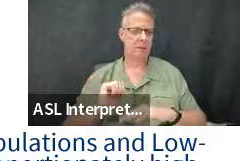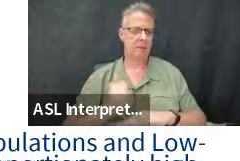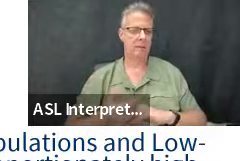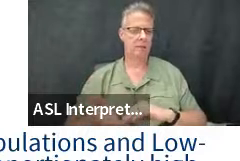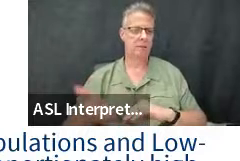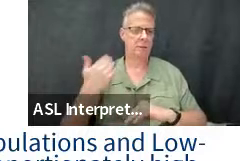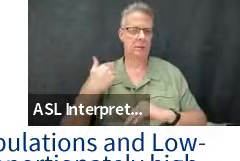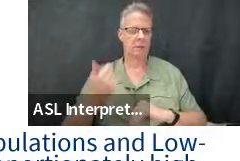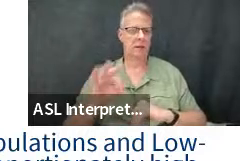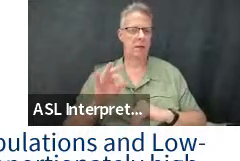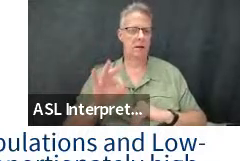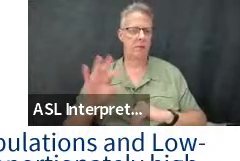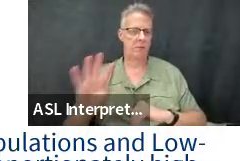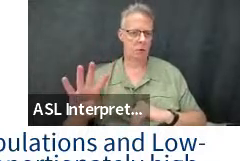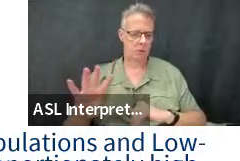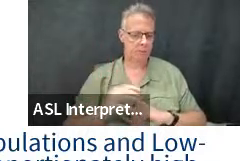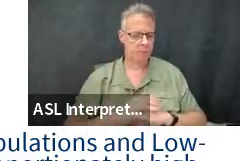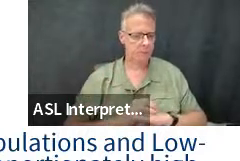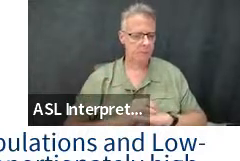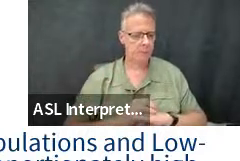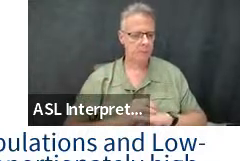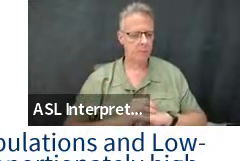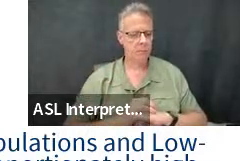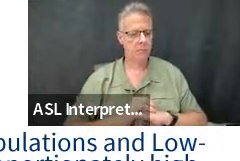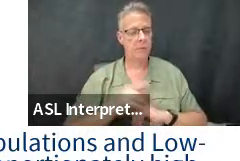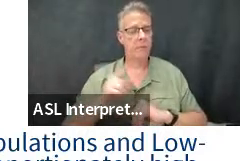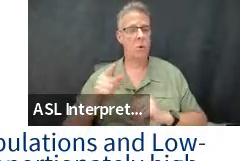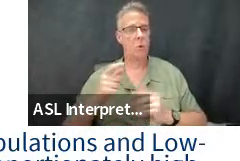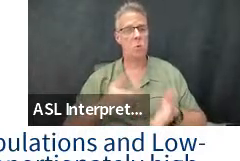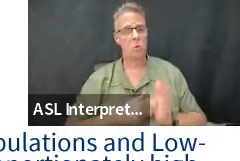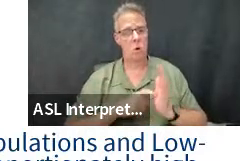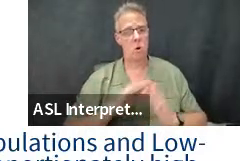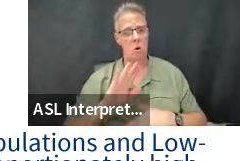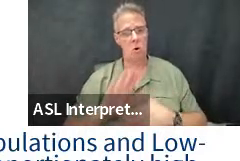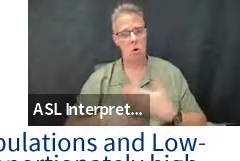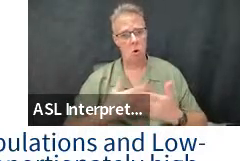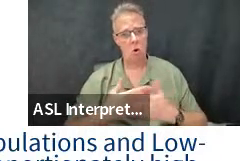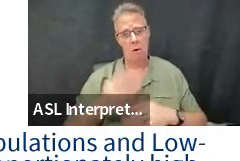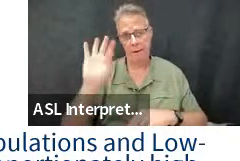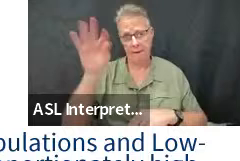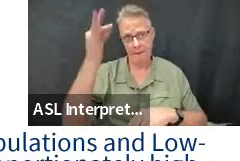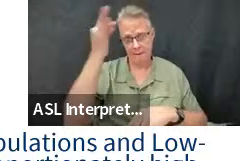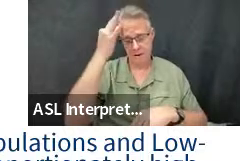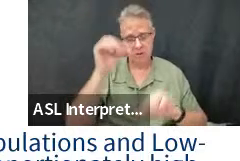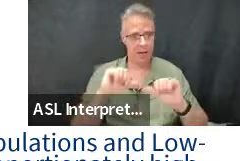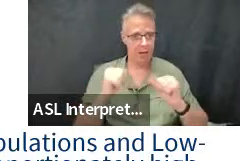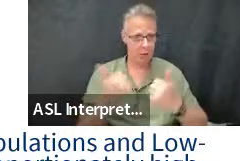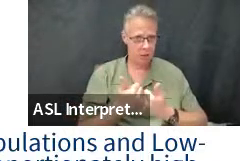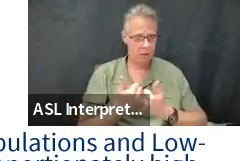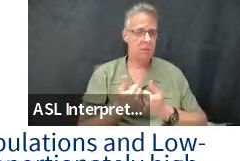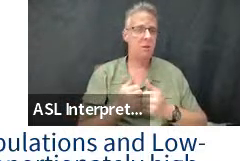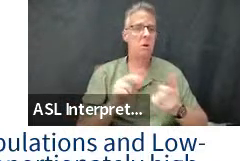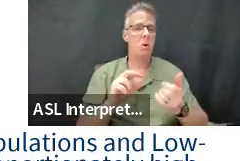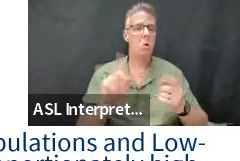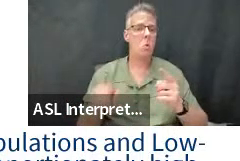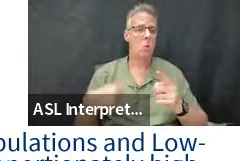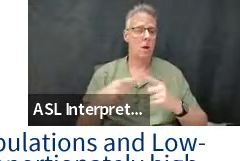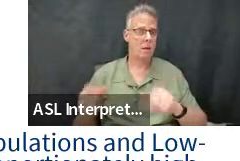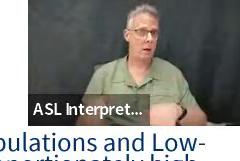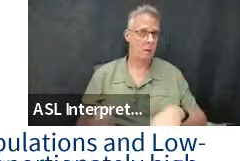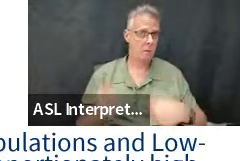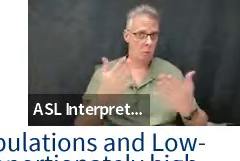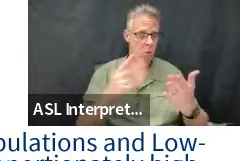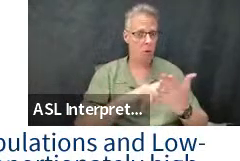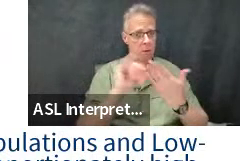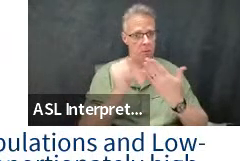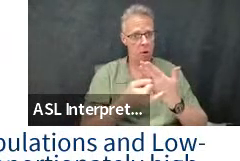in 1994. And this requires all federal agencies, when they propose a project, to